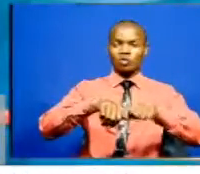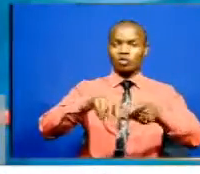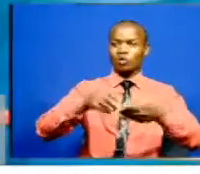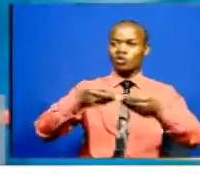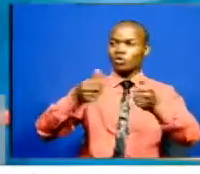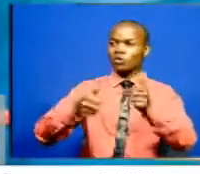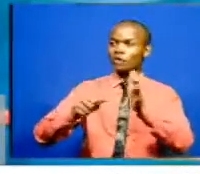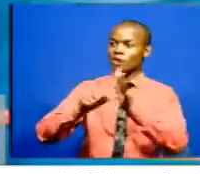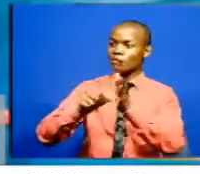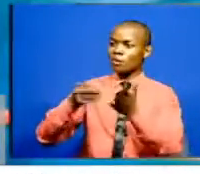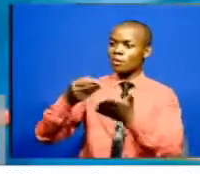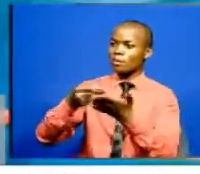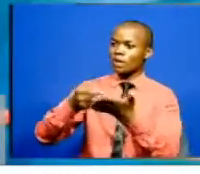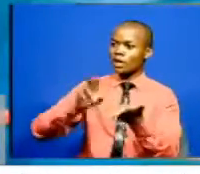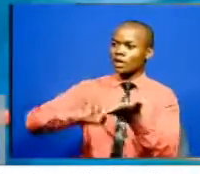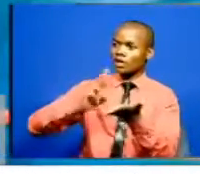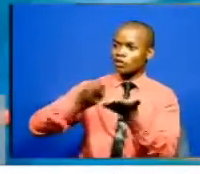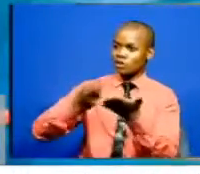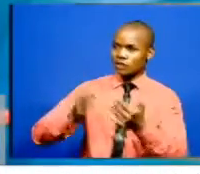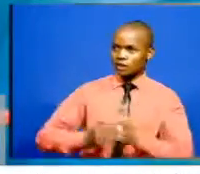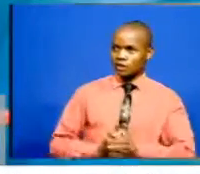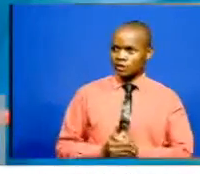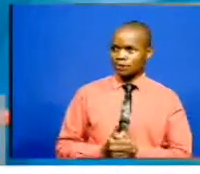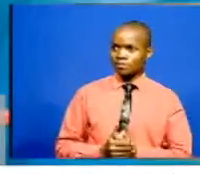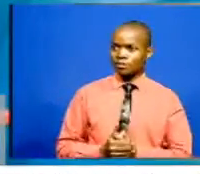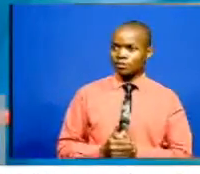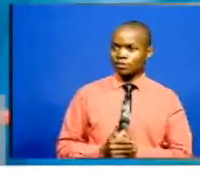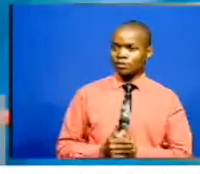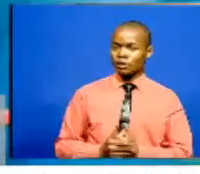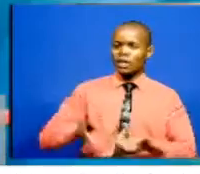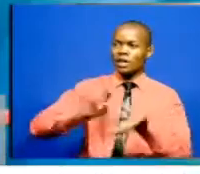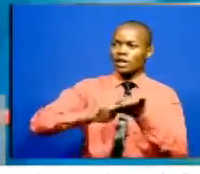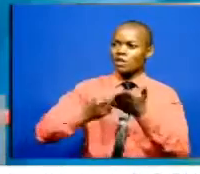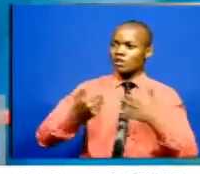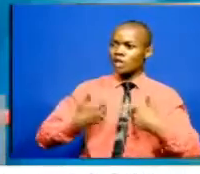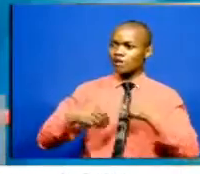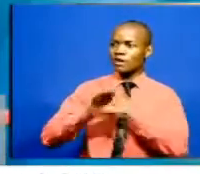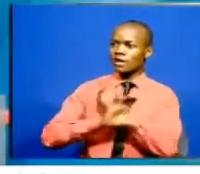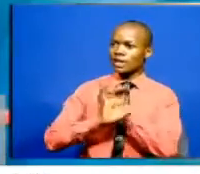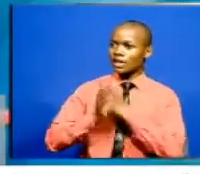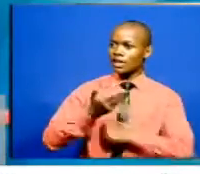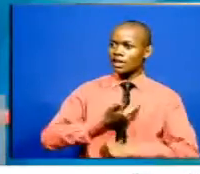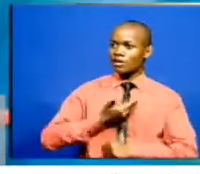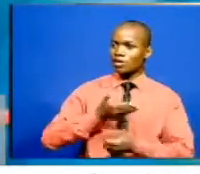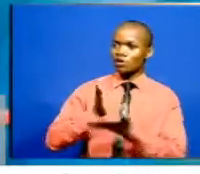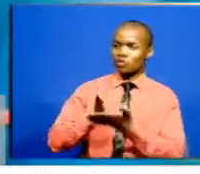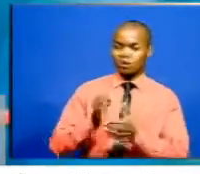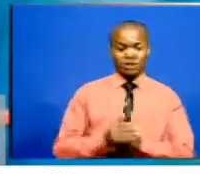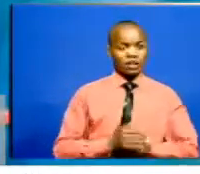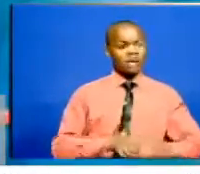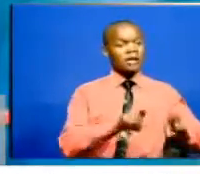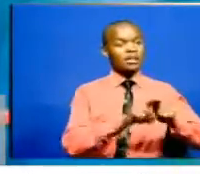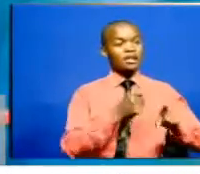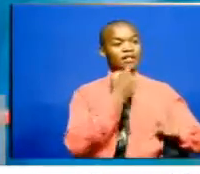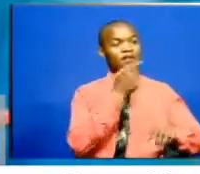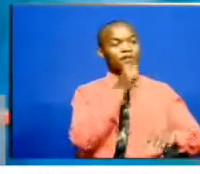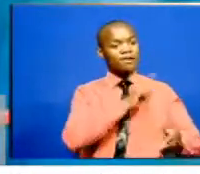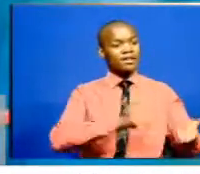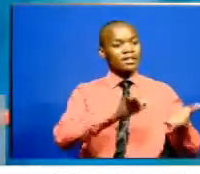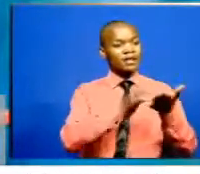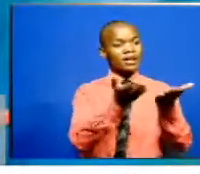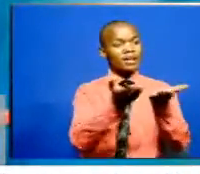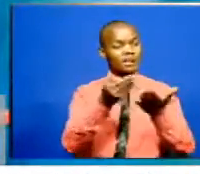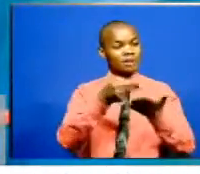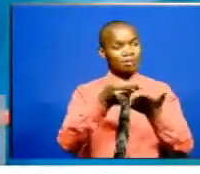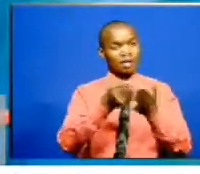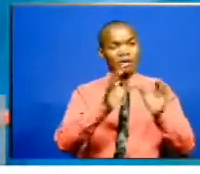lack of financial resources. Yeah, we have resources in our countries, of course. The good thing you said that we don't need money first.